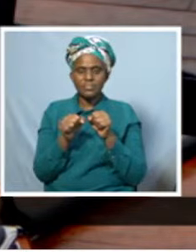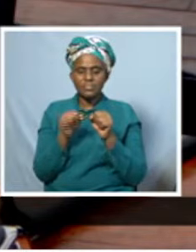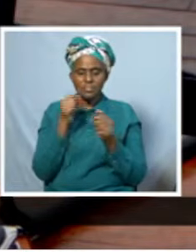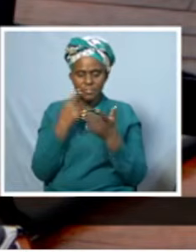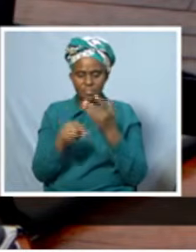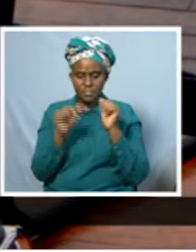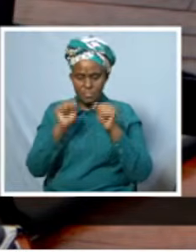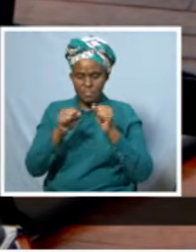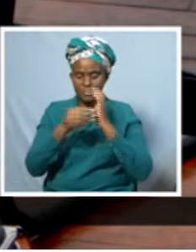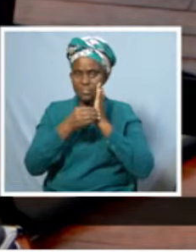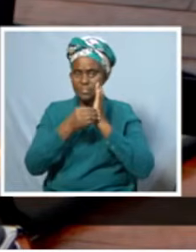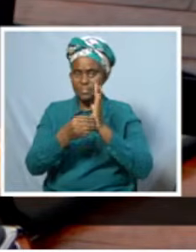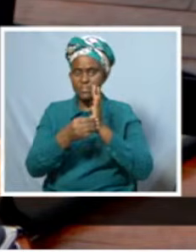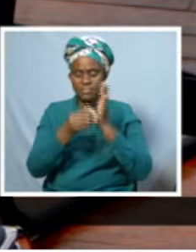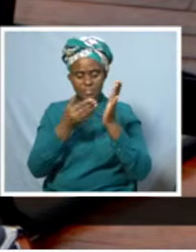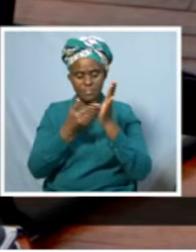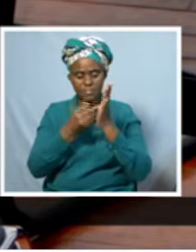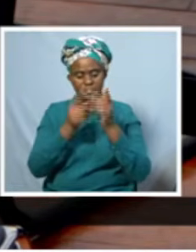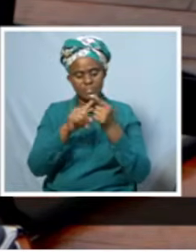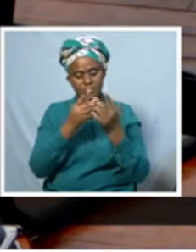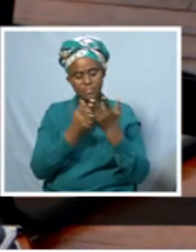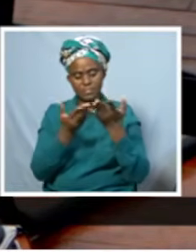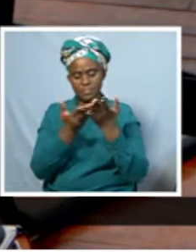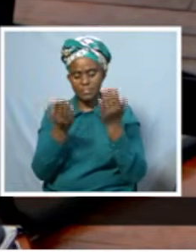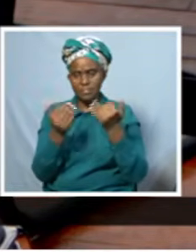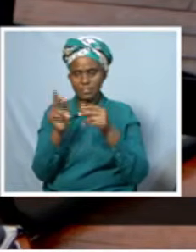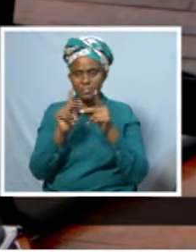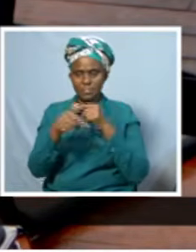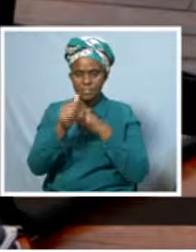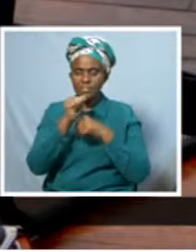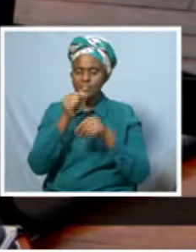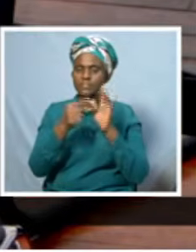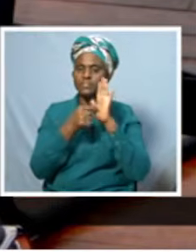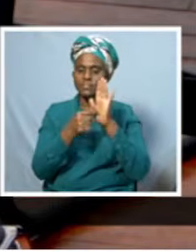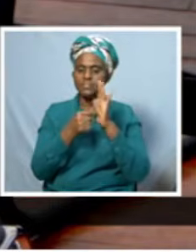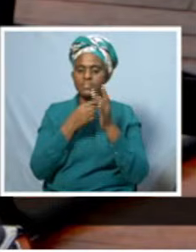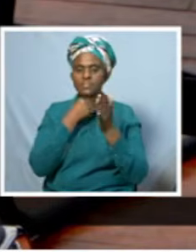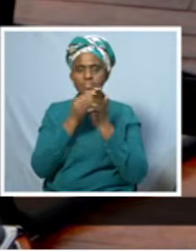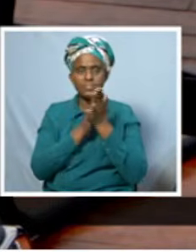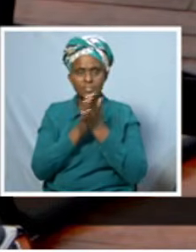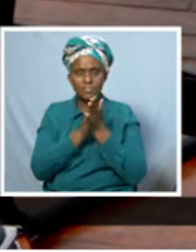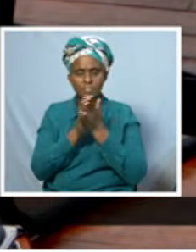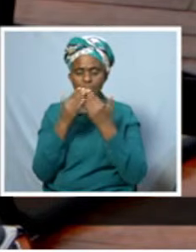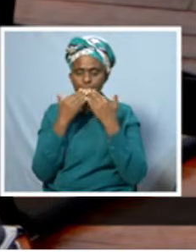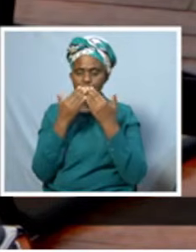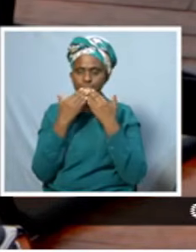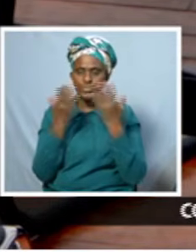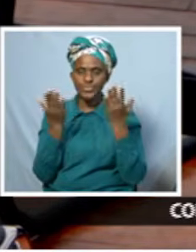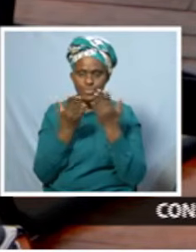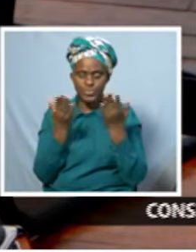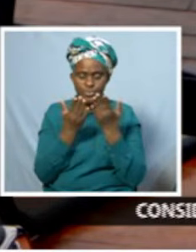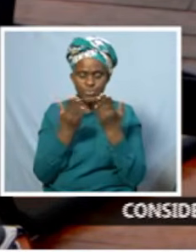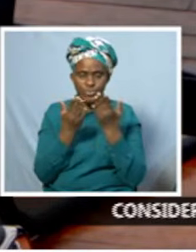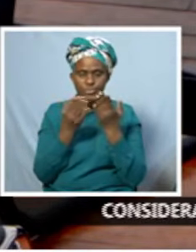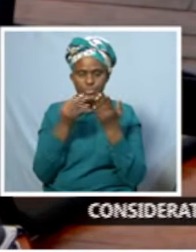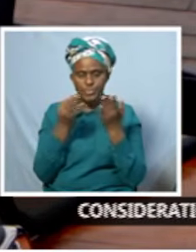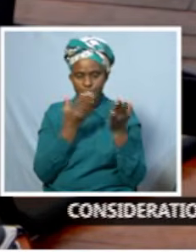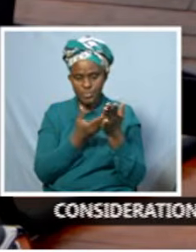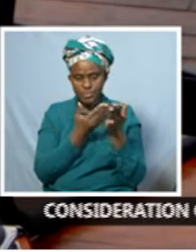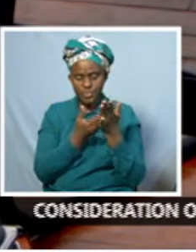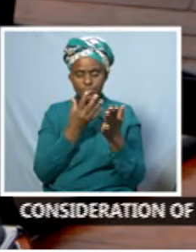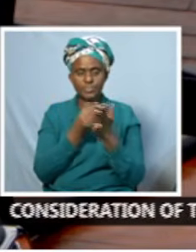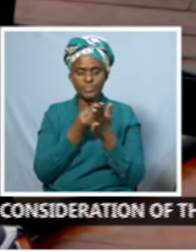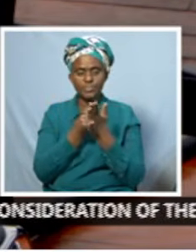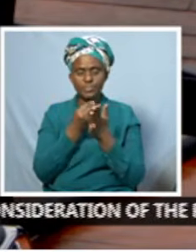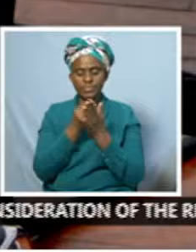have led to this, where people could not show that appreciation of these